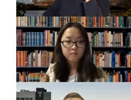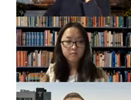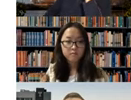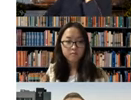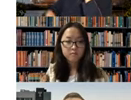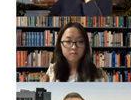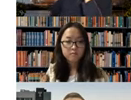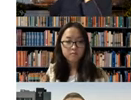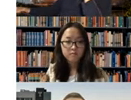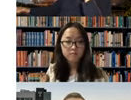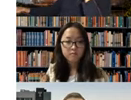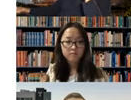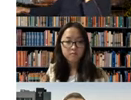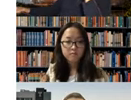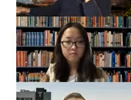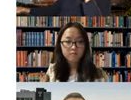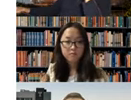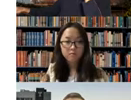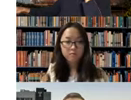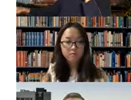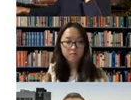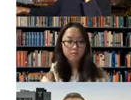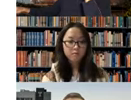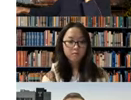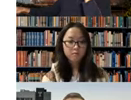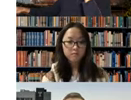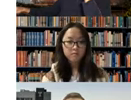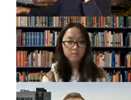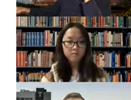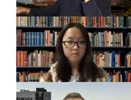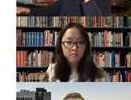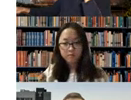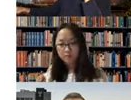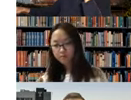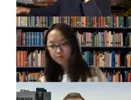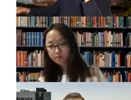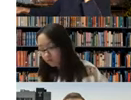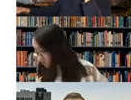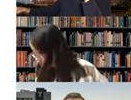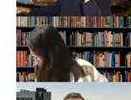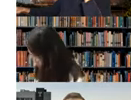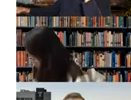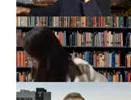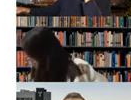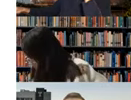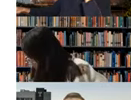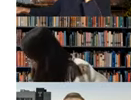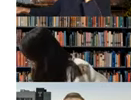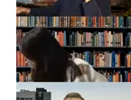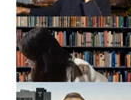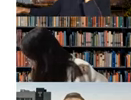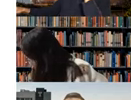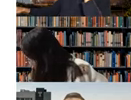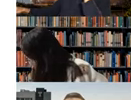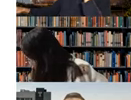New York City Mayor Bill de Blasio. Notice the date, March 2nd. Since I'm encouraging New Yorkers to go on with your lives and get out in the town